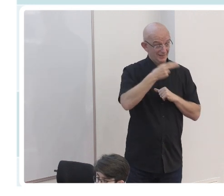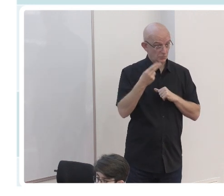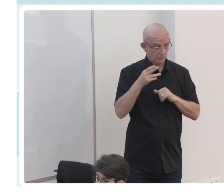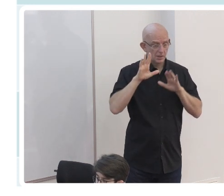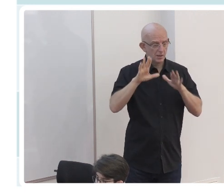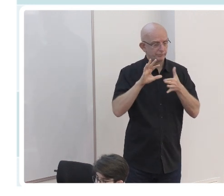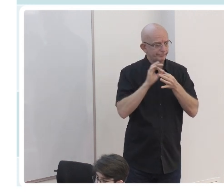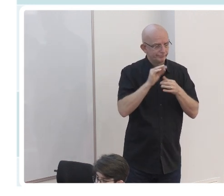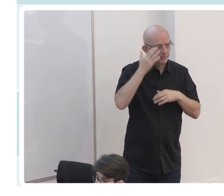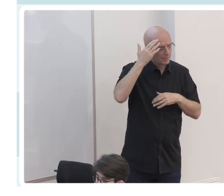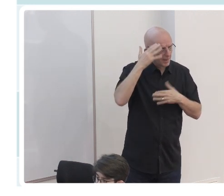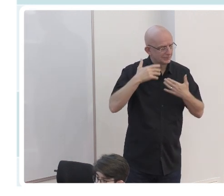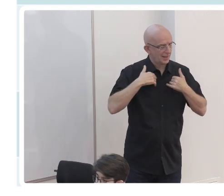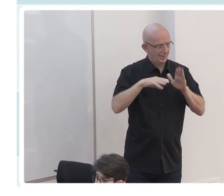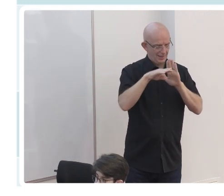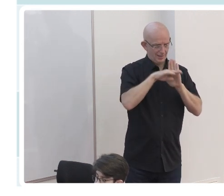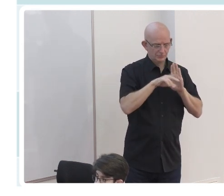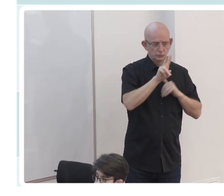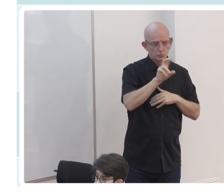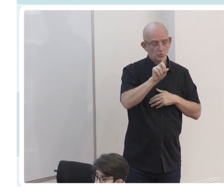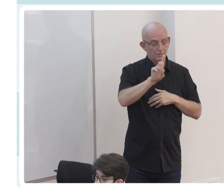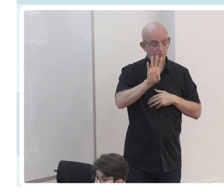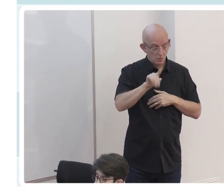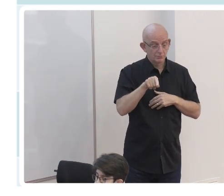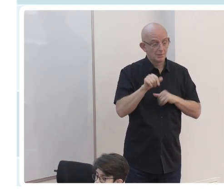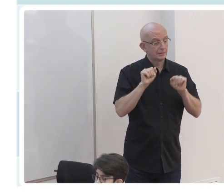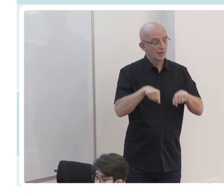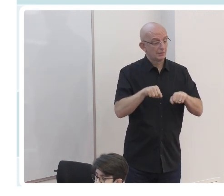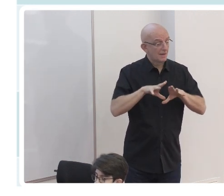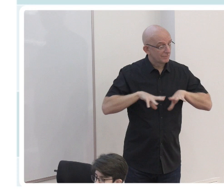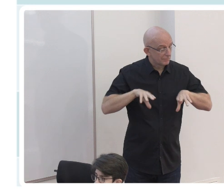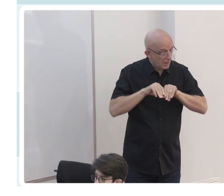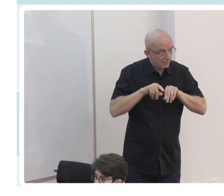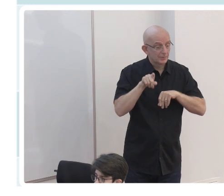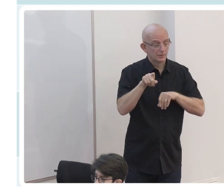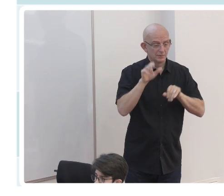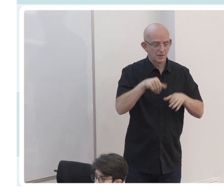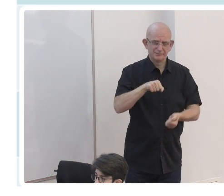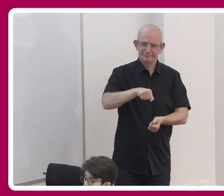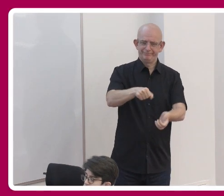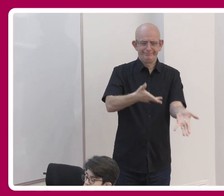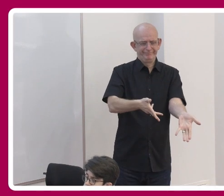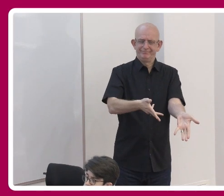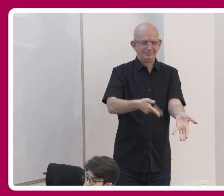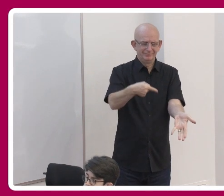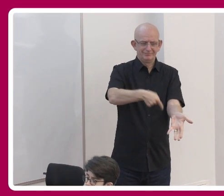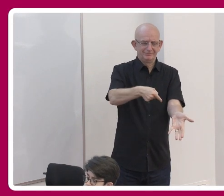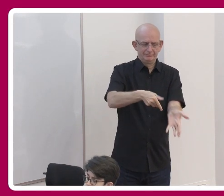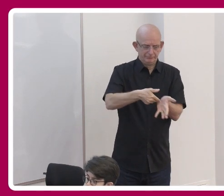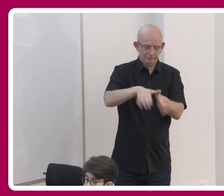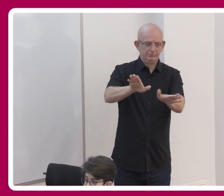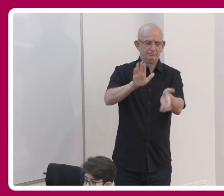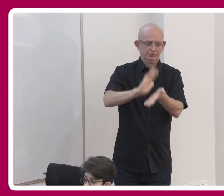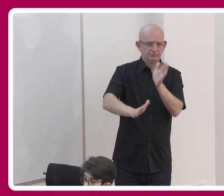without their consent to an institution without any judicial review. You know, but, you know, this applies to the